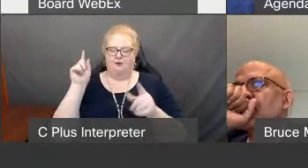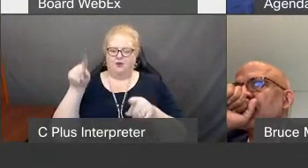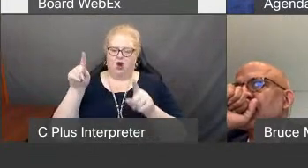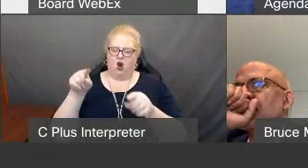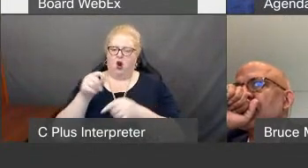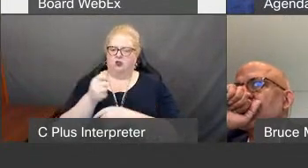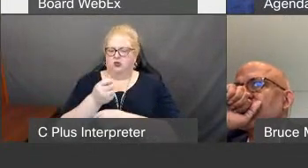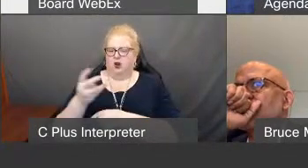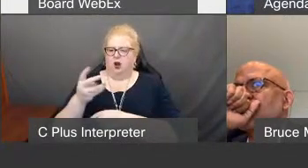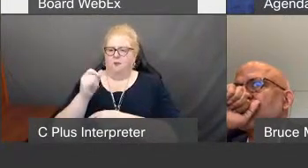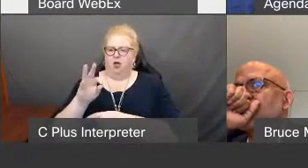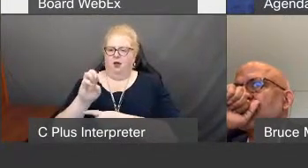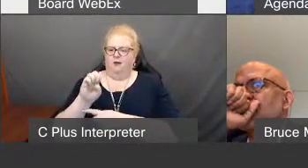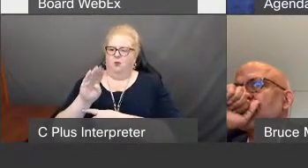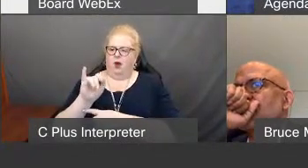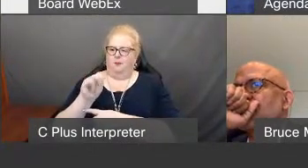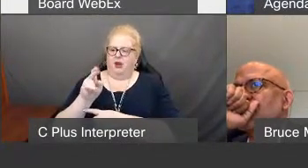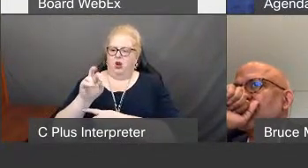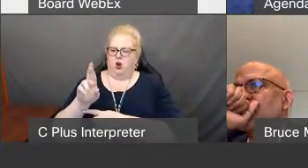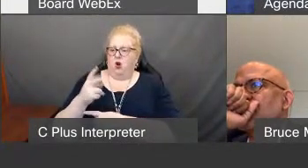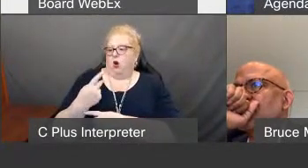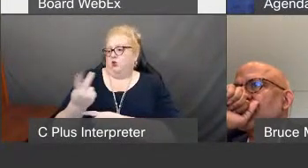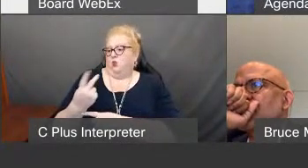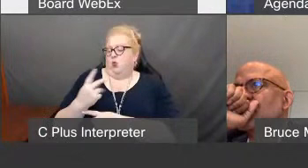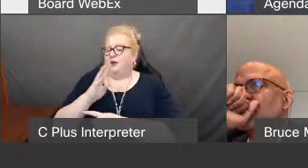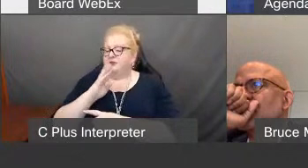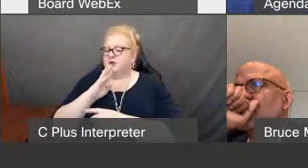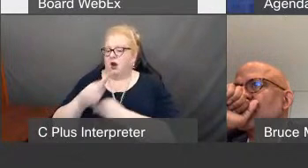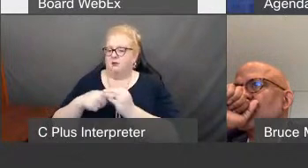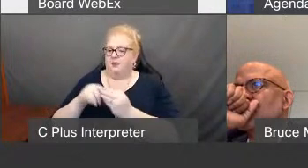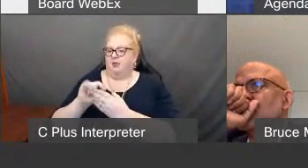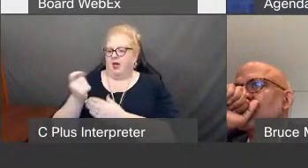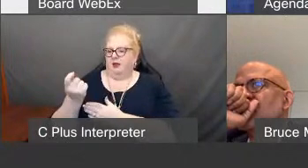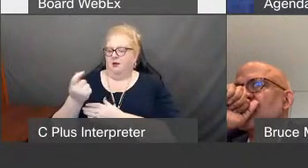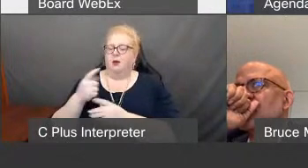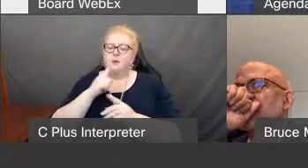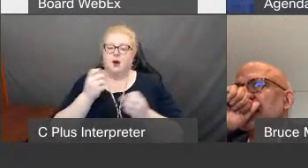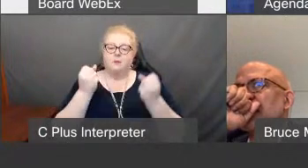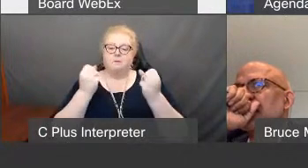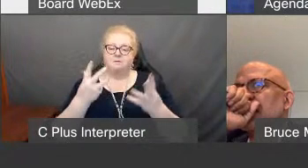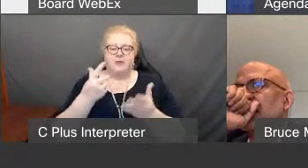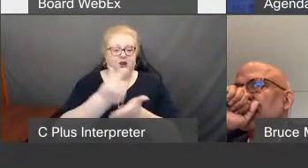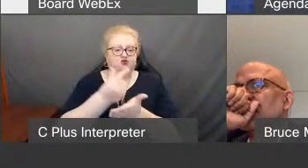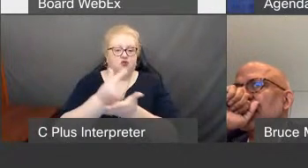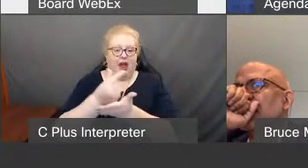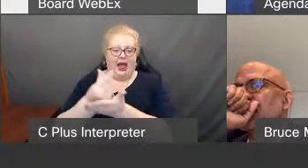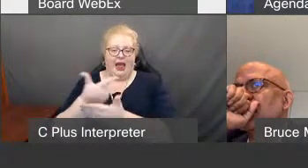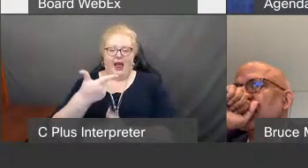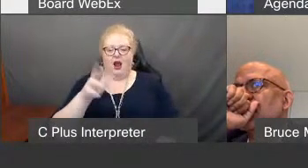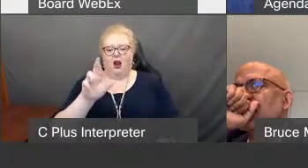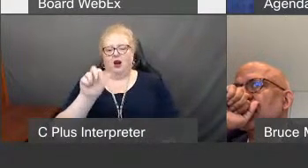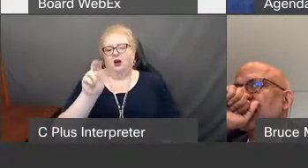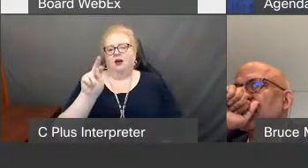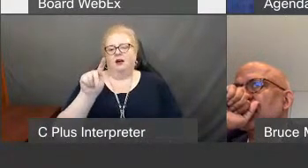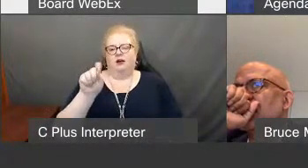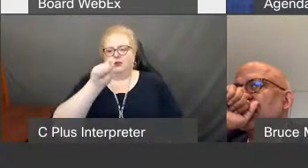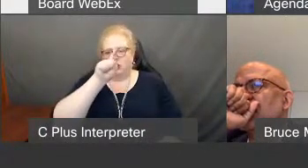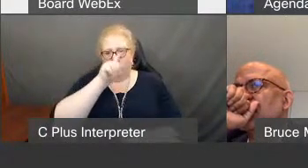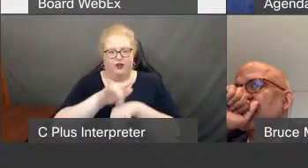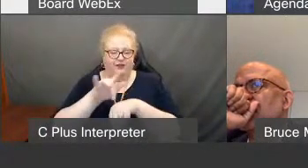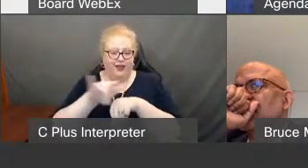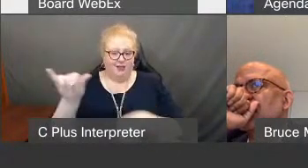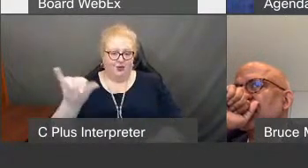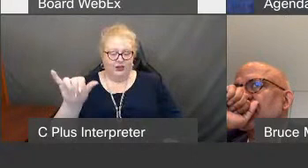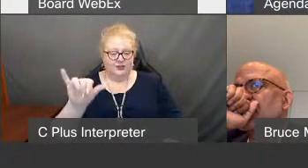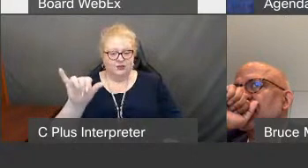think you and I have talked about it a little bit, how there are a lot of grants that are also available in this. And some of the things that some